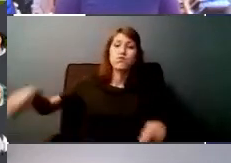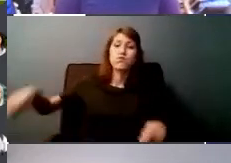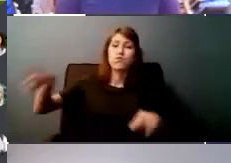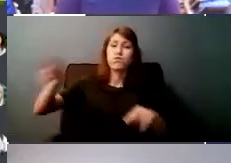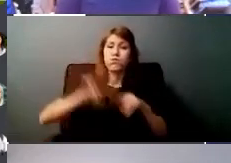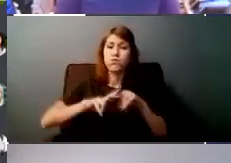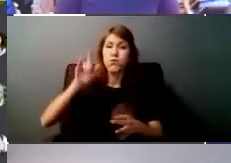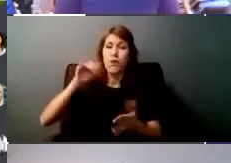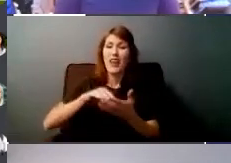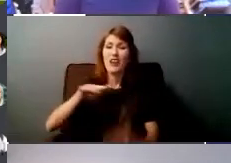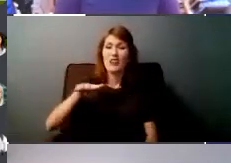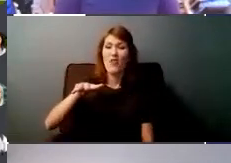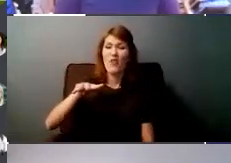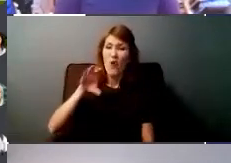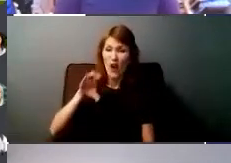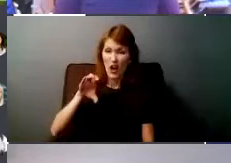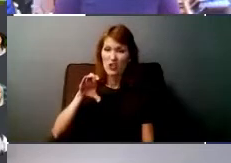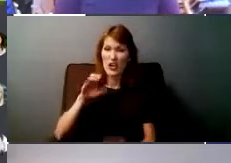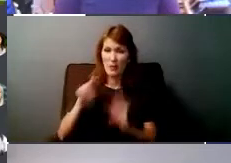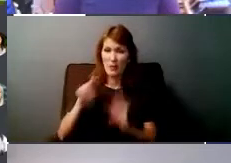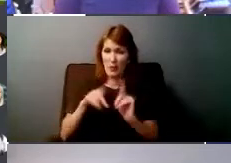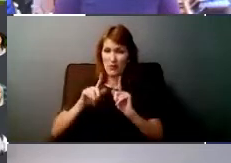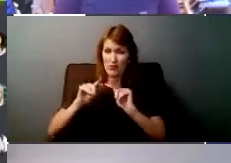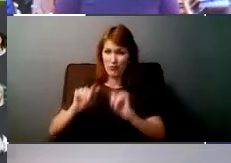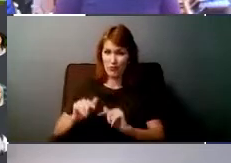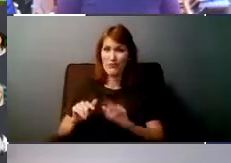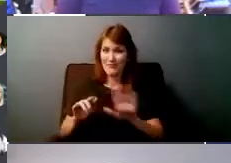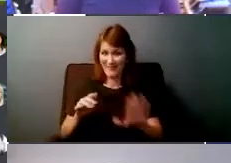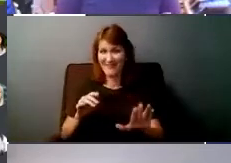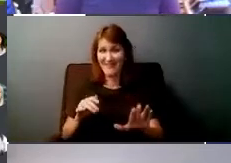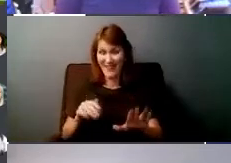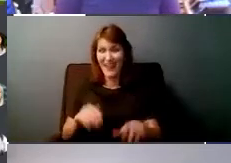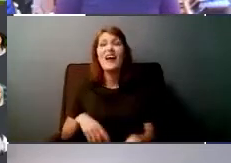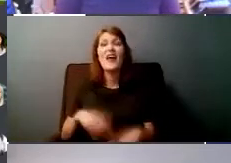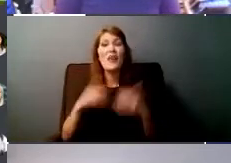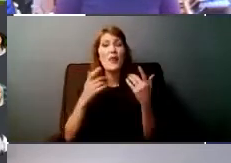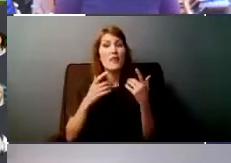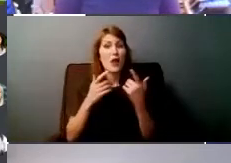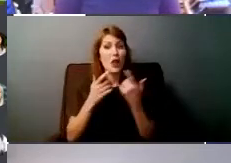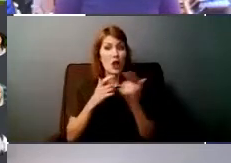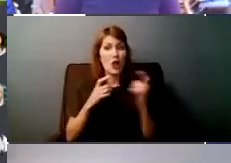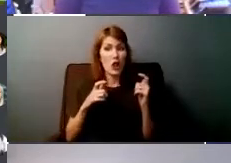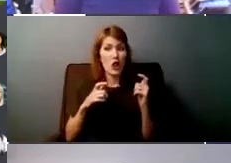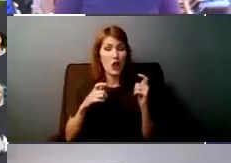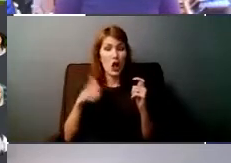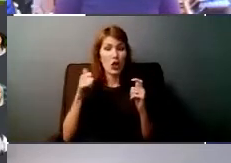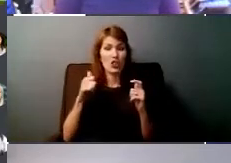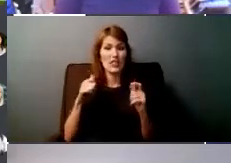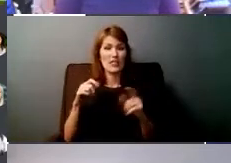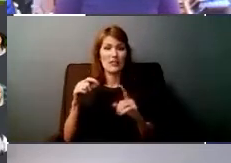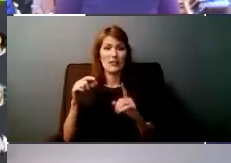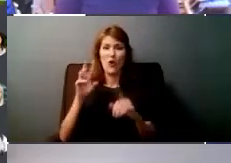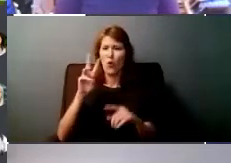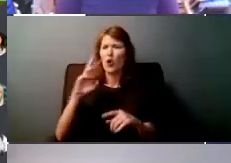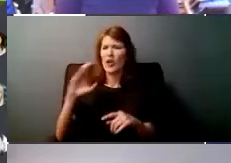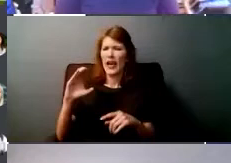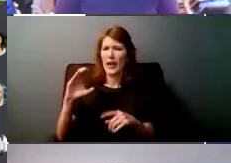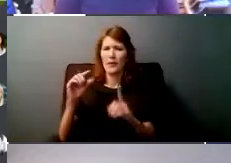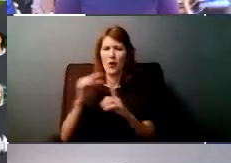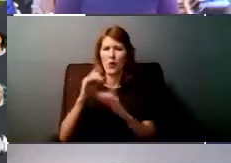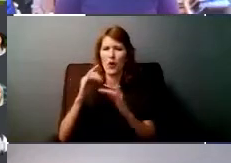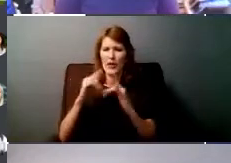The previous WordCamp last year, the furthest attending attendee came from Dallas or from